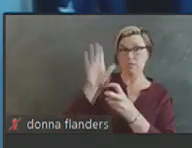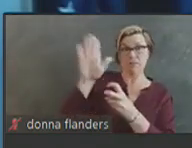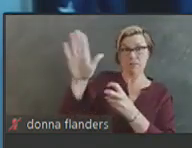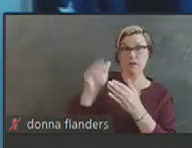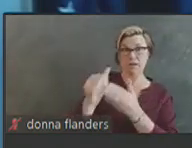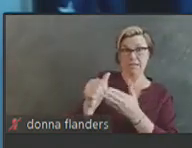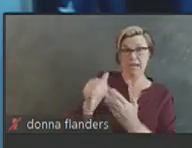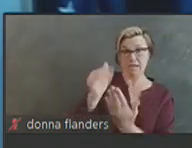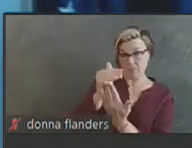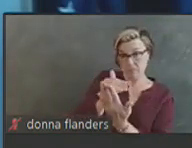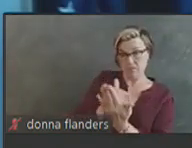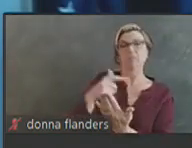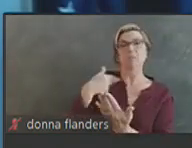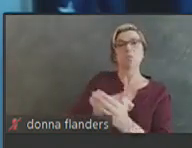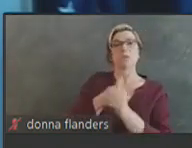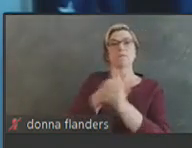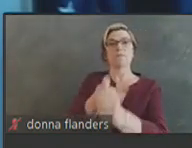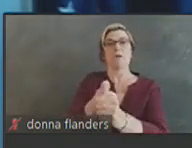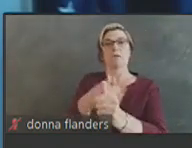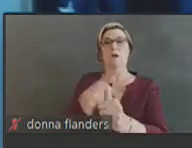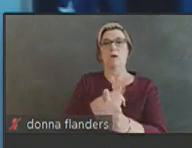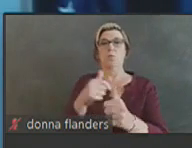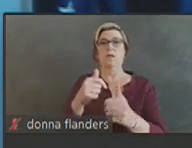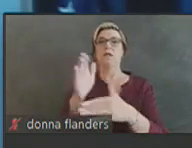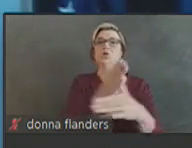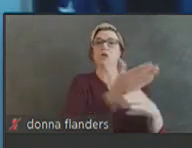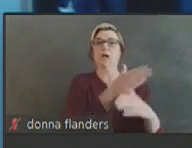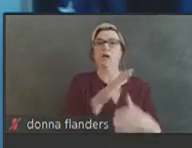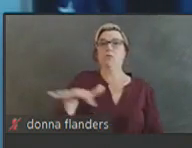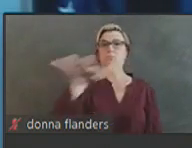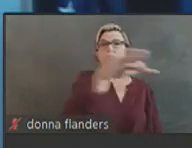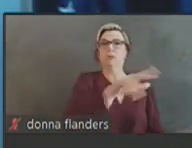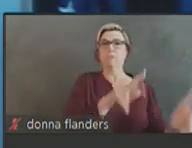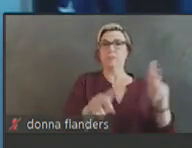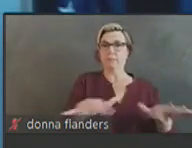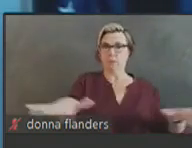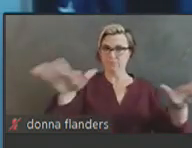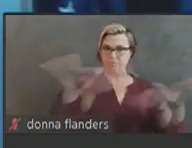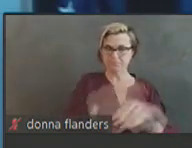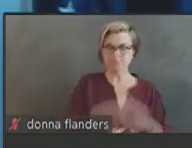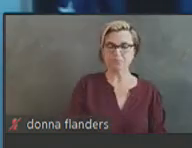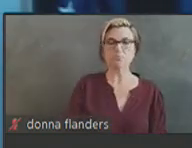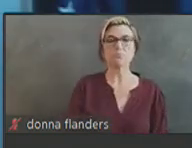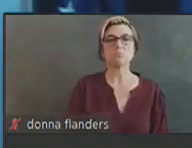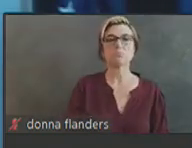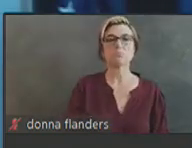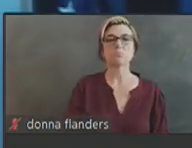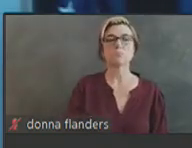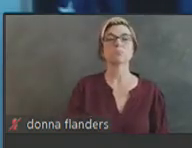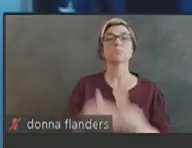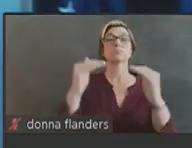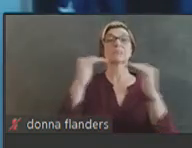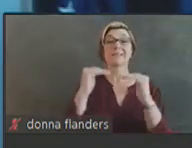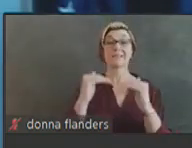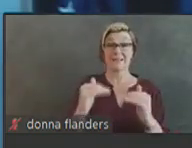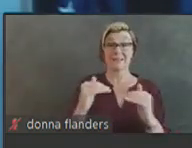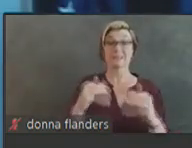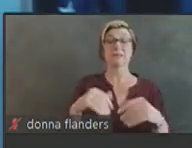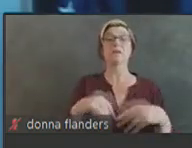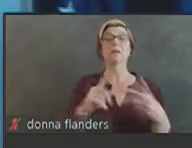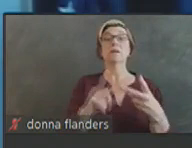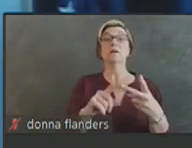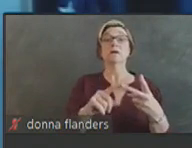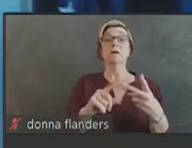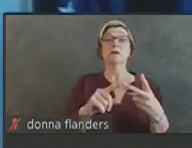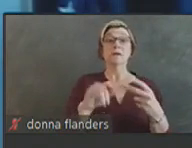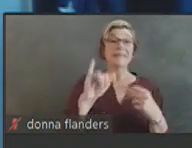to people all around the world. A second point, business workers who will be returning to work.